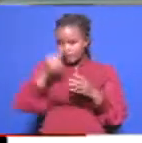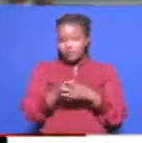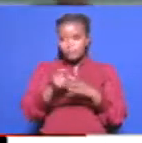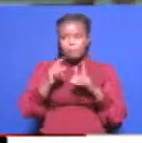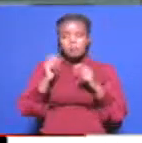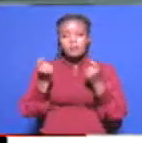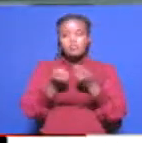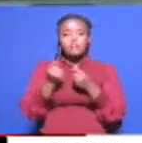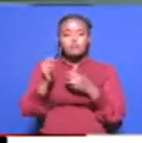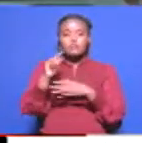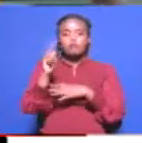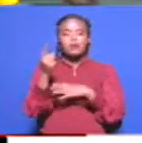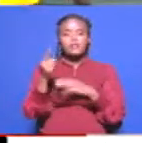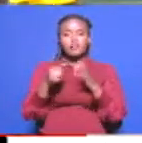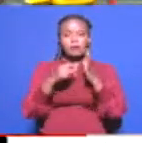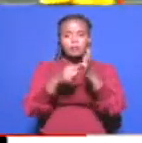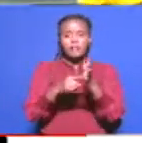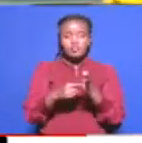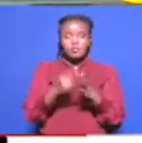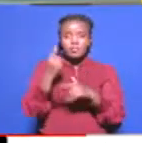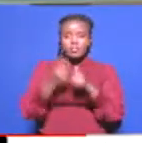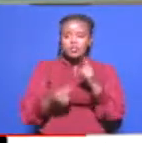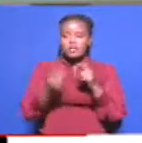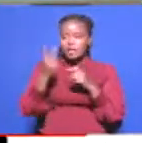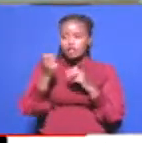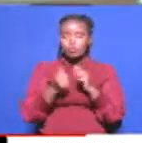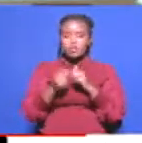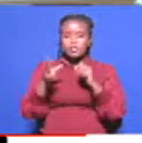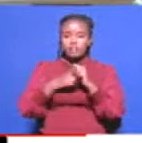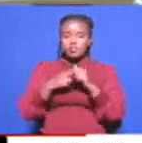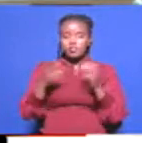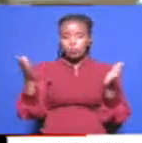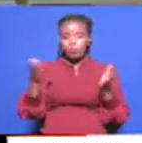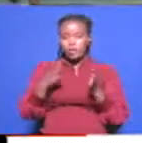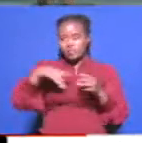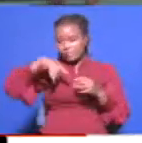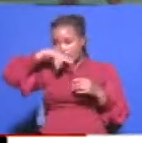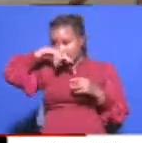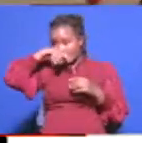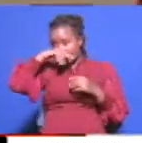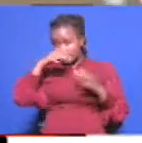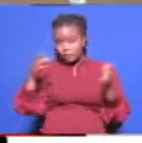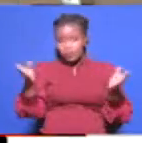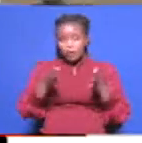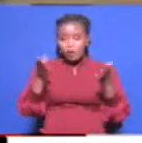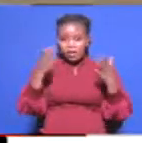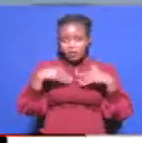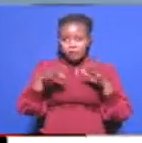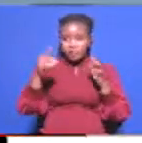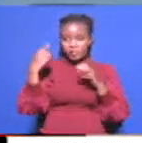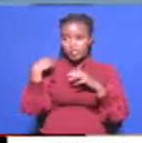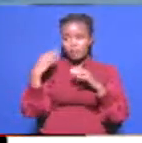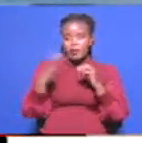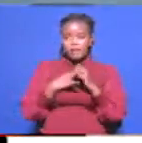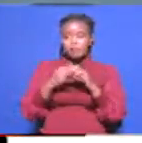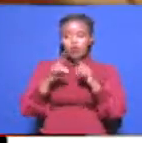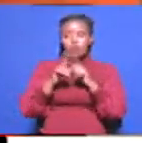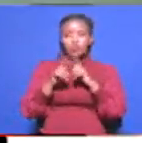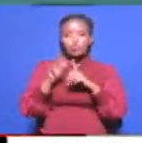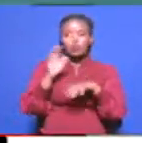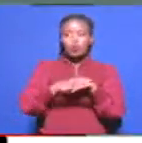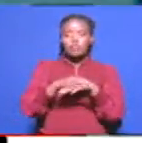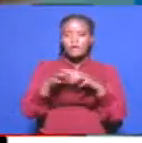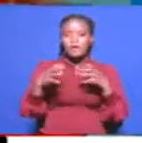appearance at the event was in 2017 in Turkey, where they finished 8th and were awarded a diploma certificate thanks to their